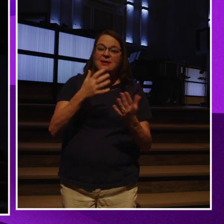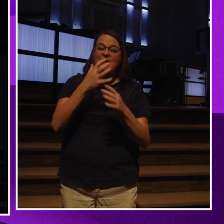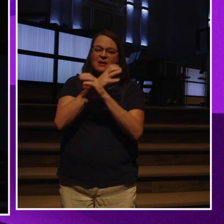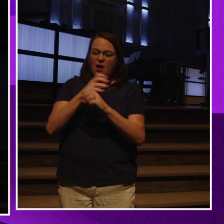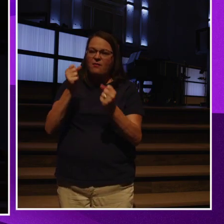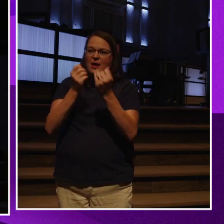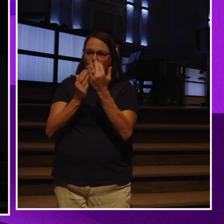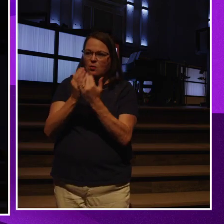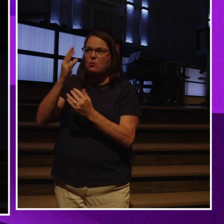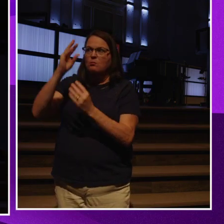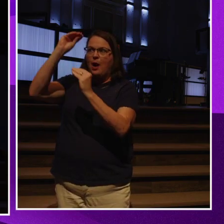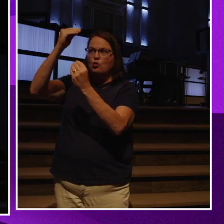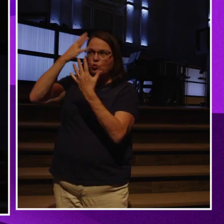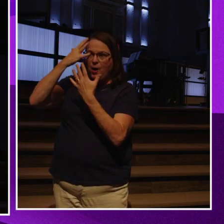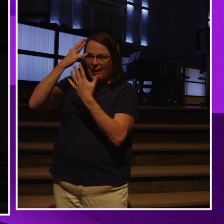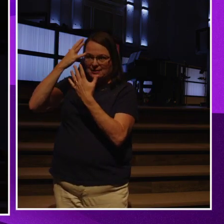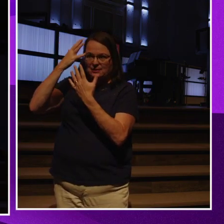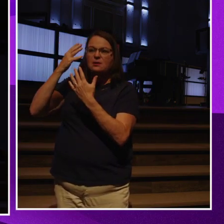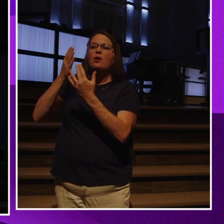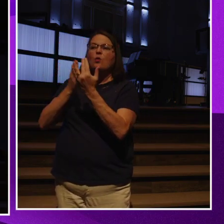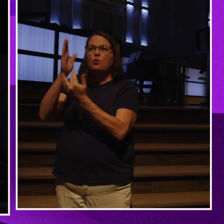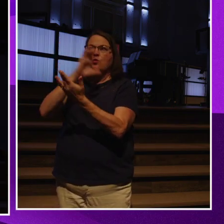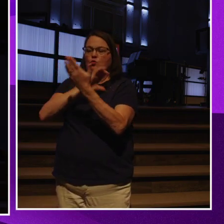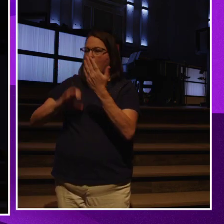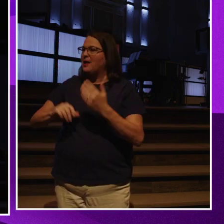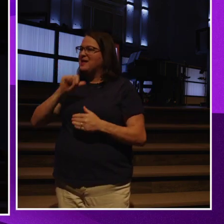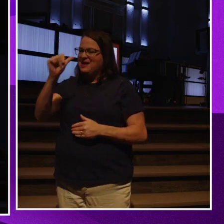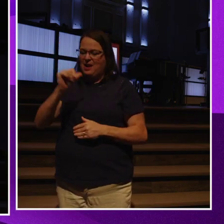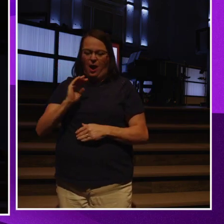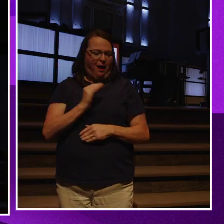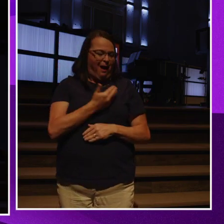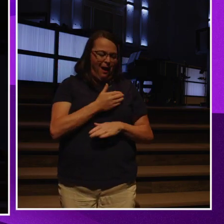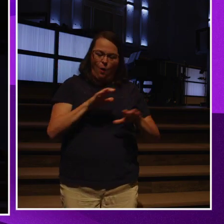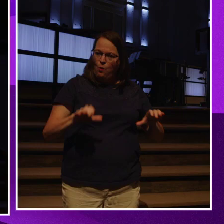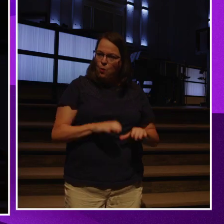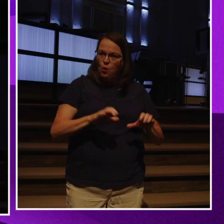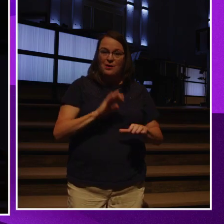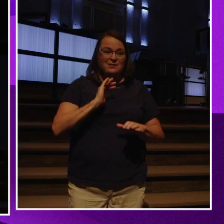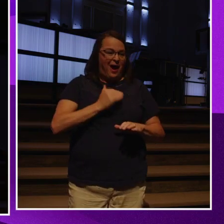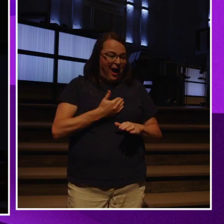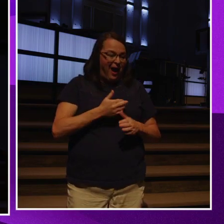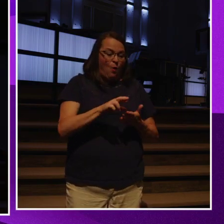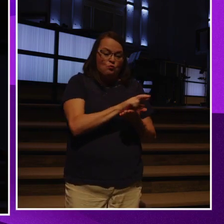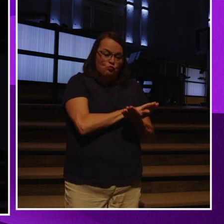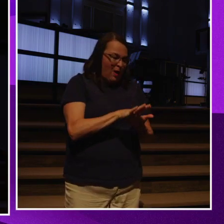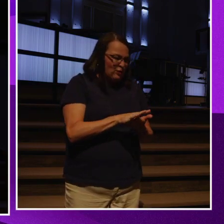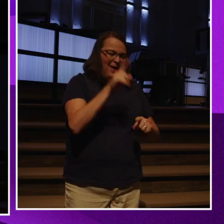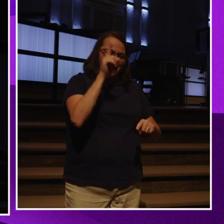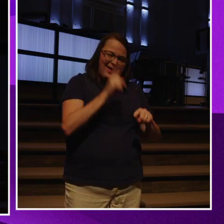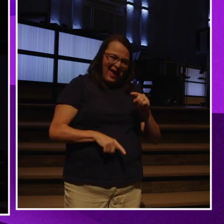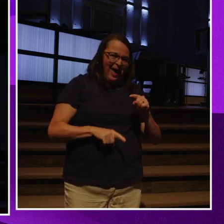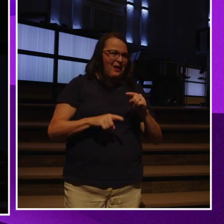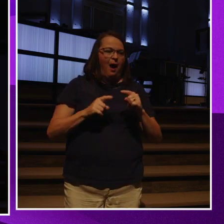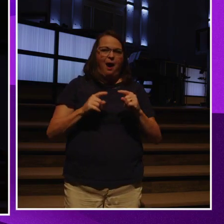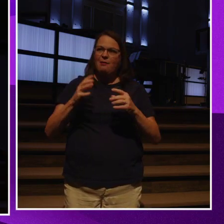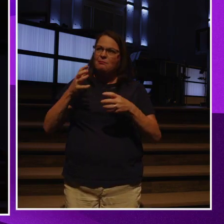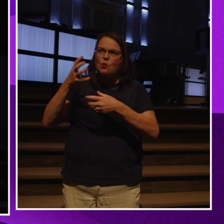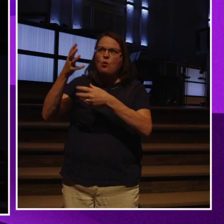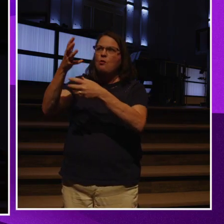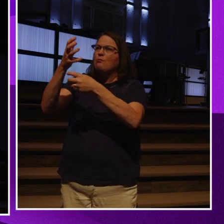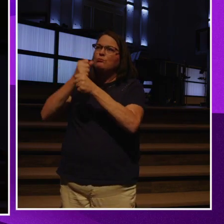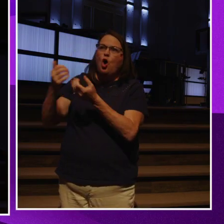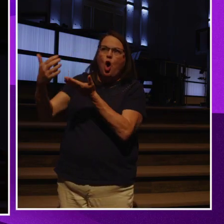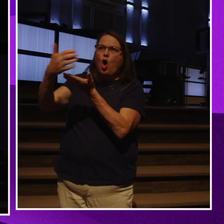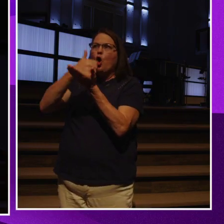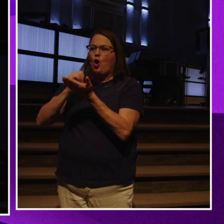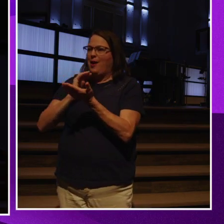Christ alone. It's not of works that we've done. No work of righteousness could we ever do to earn or deserve our own salvation. It is